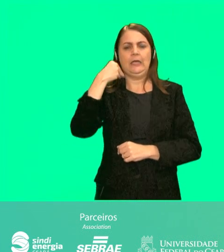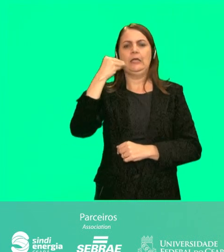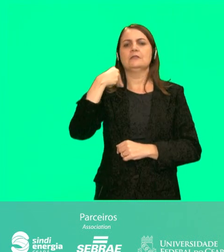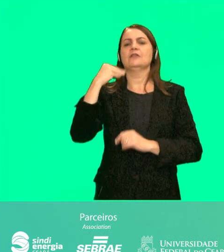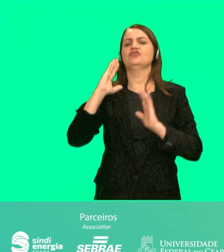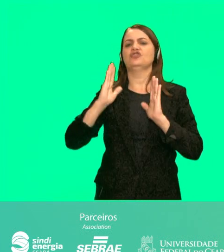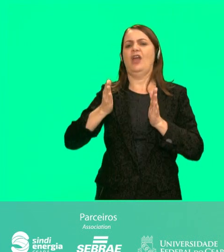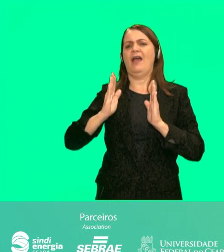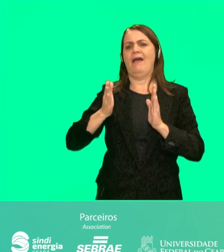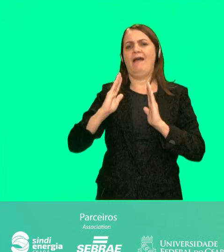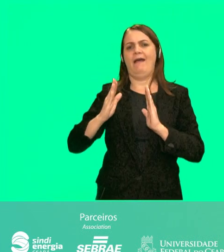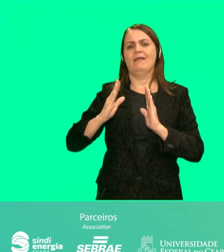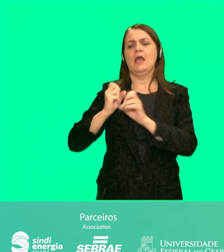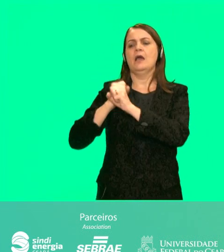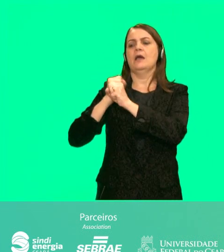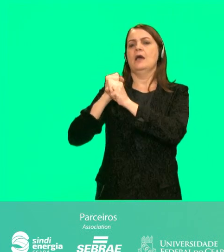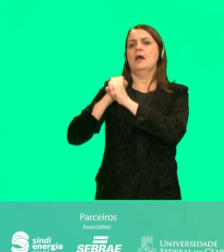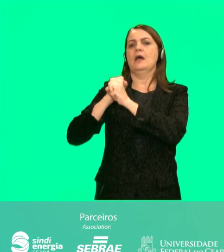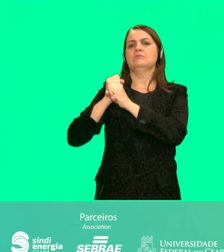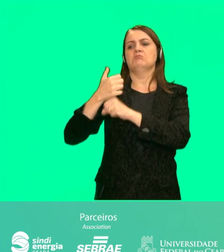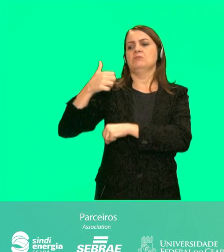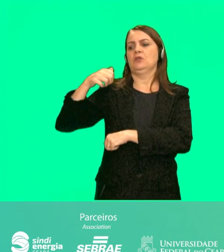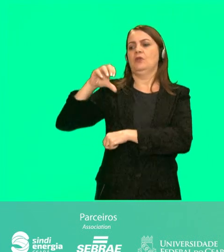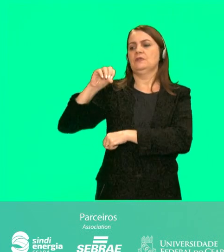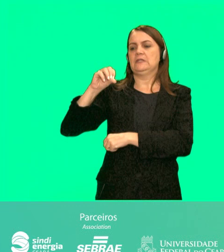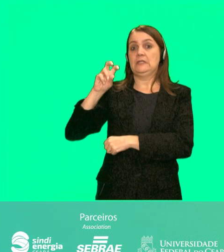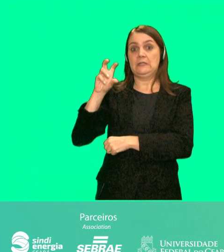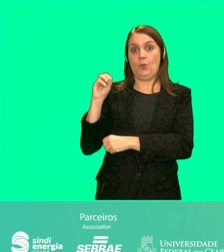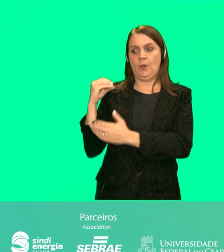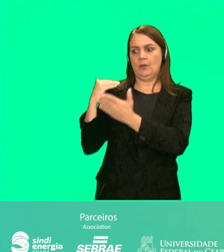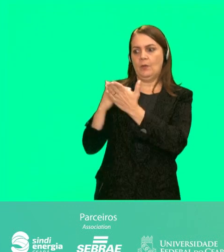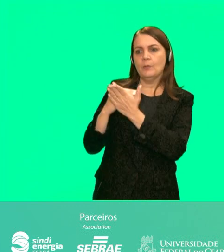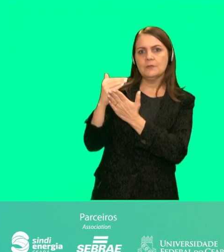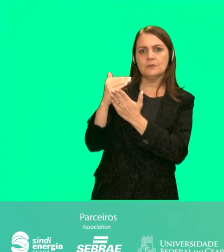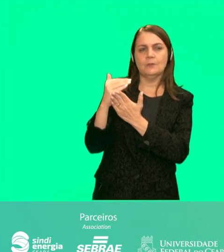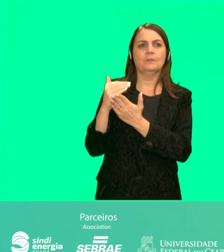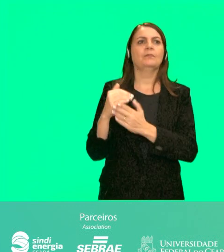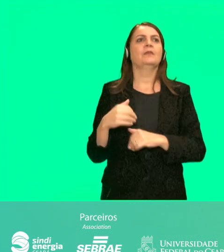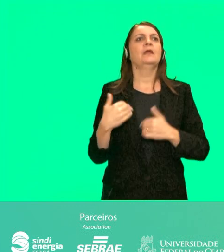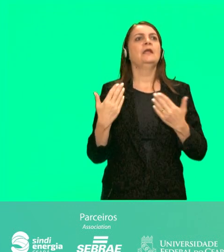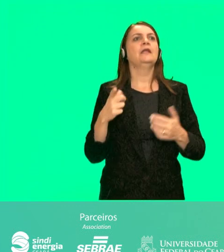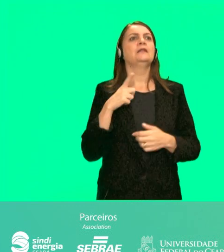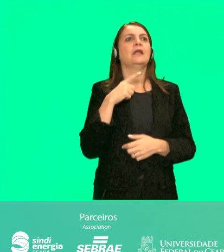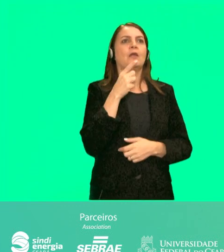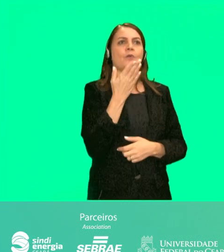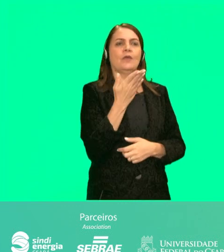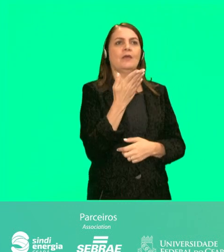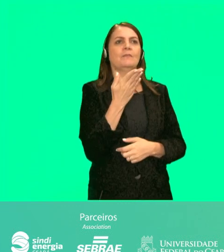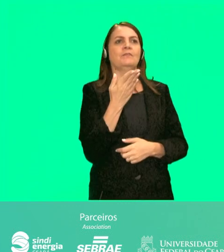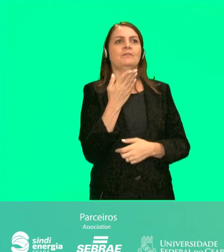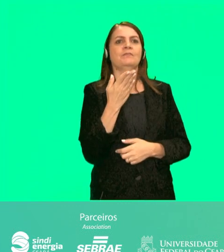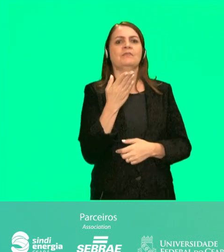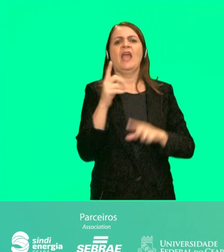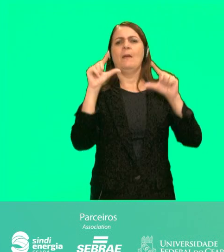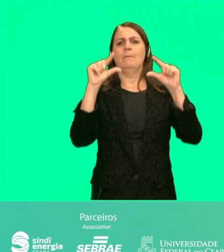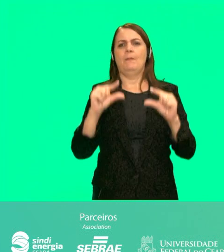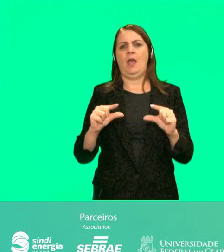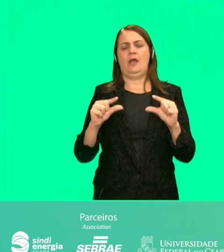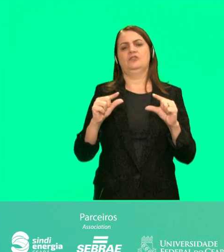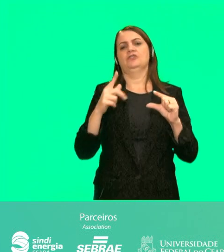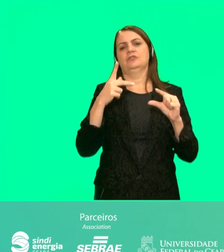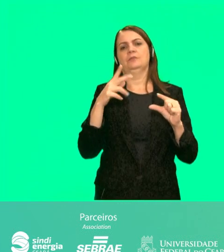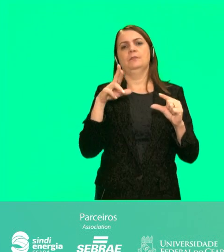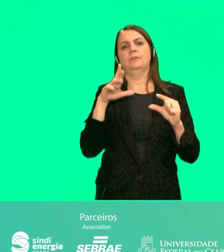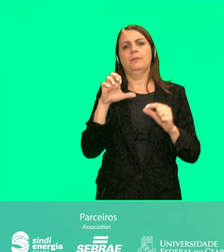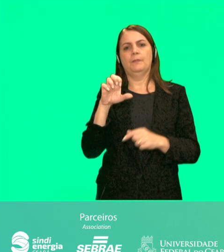heritage of the know-how of electrolysis from the 1950s. It is a non-pressurized equipment, a low